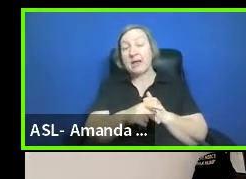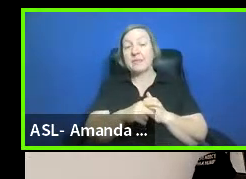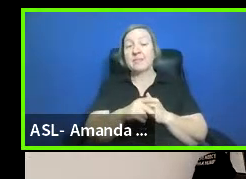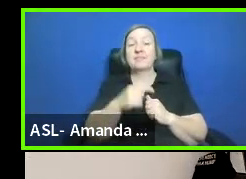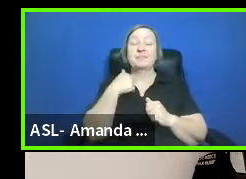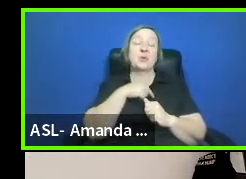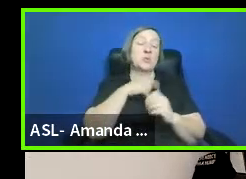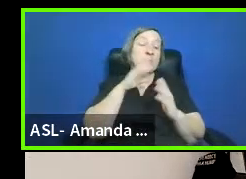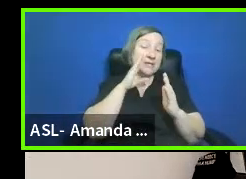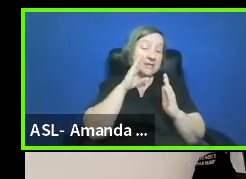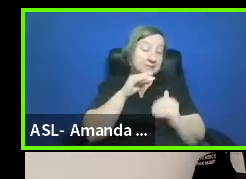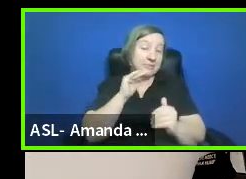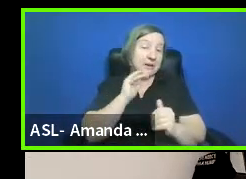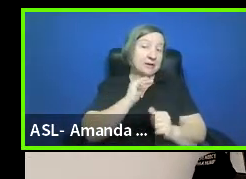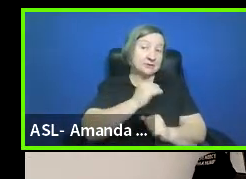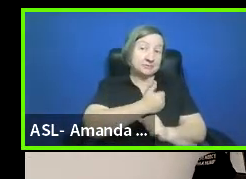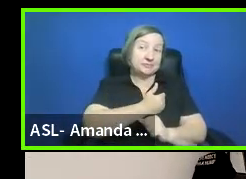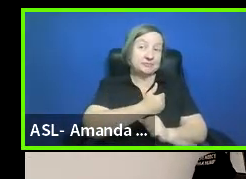expect our